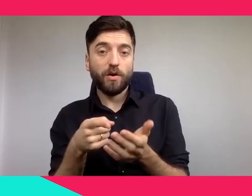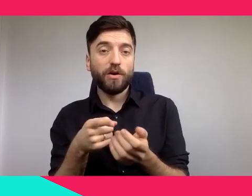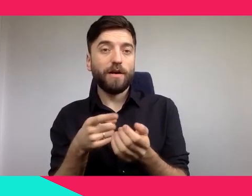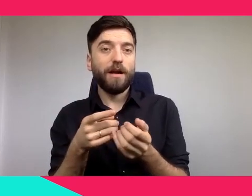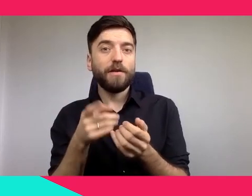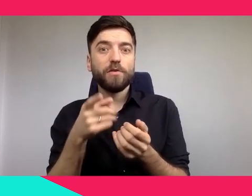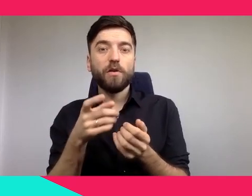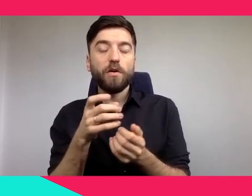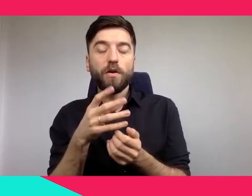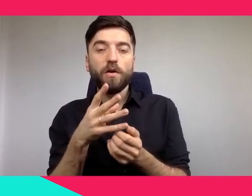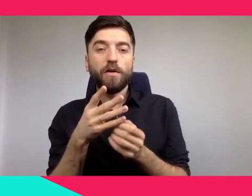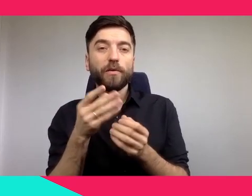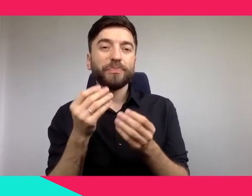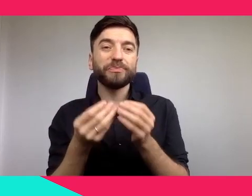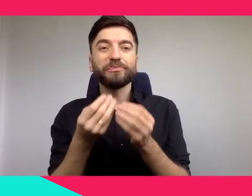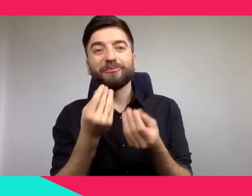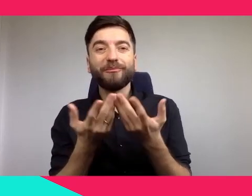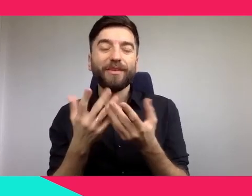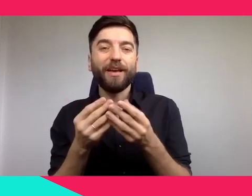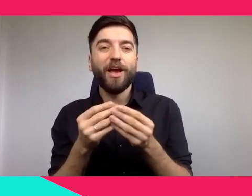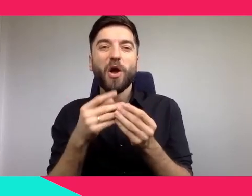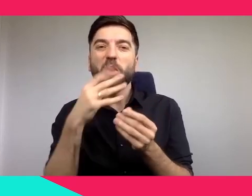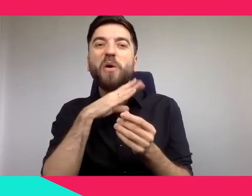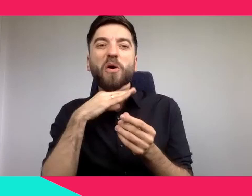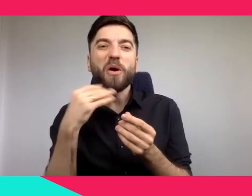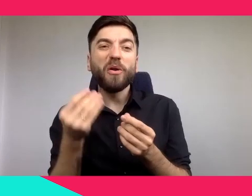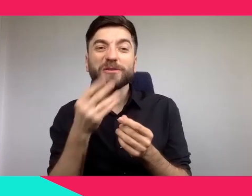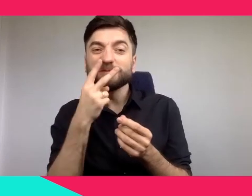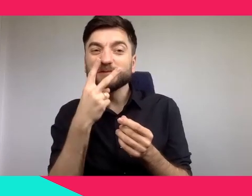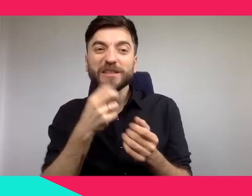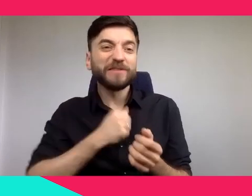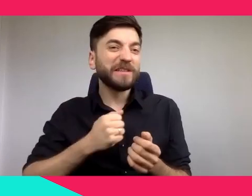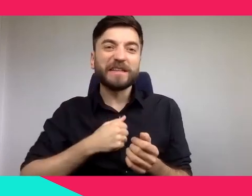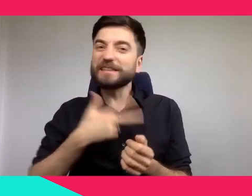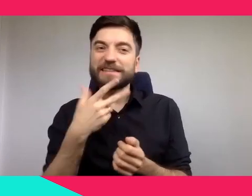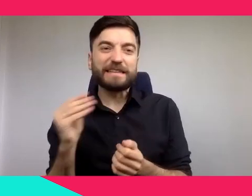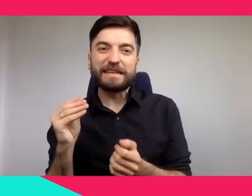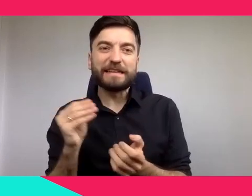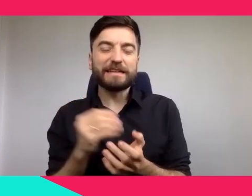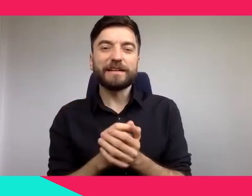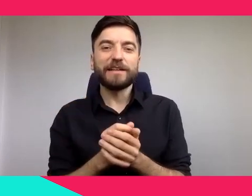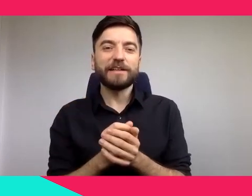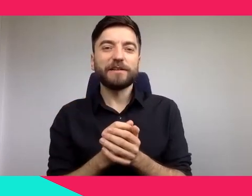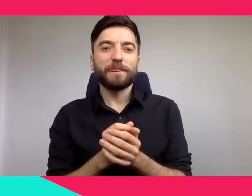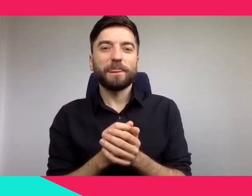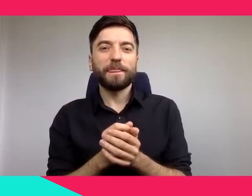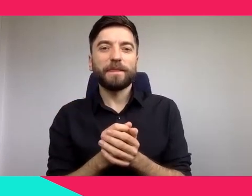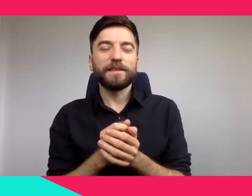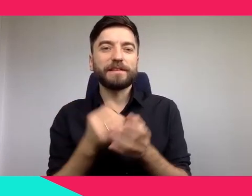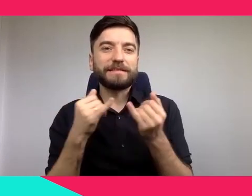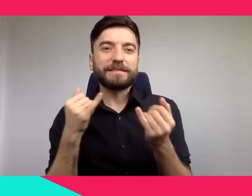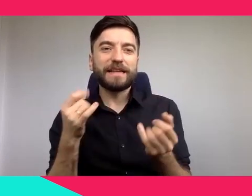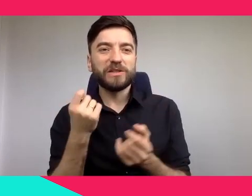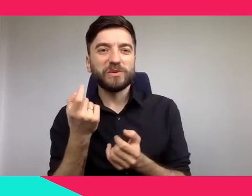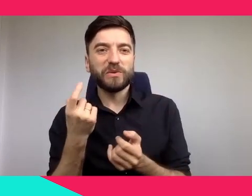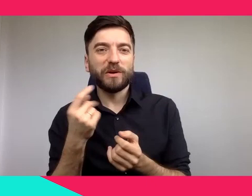approach. So we suddenly became aware of the fact that while we were, going very